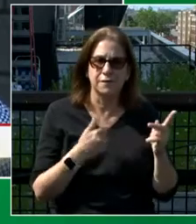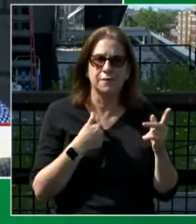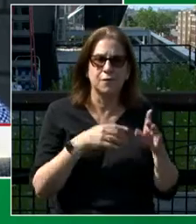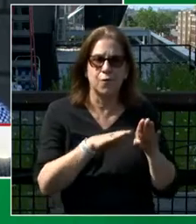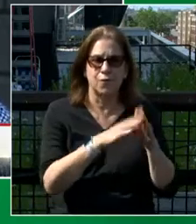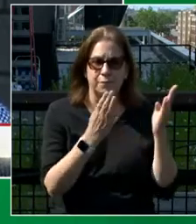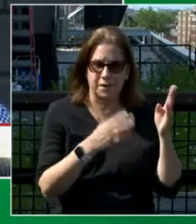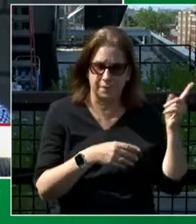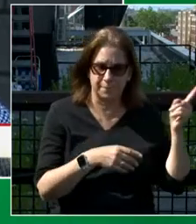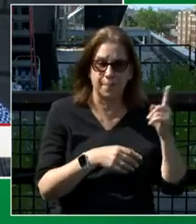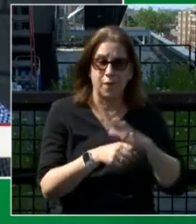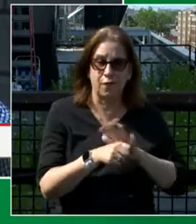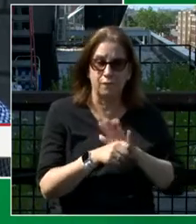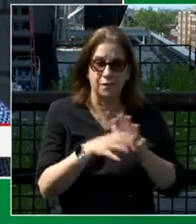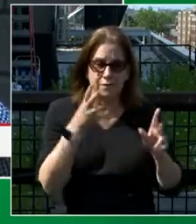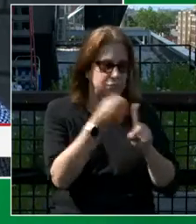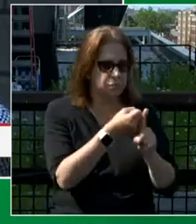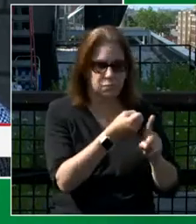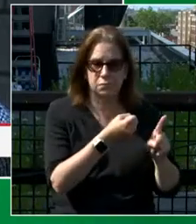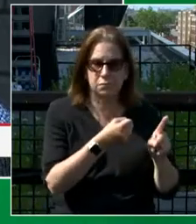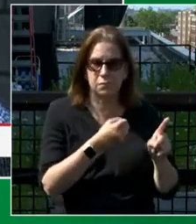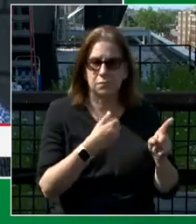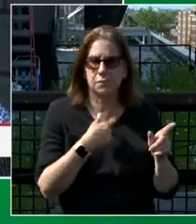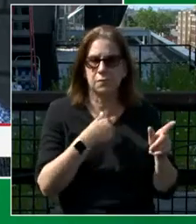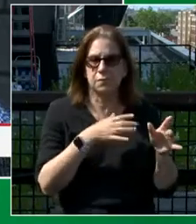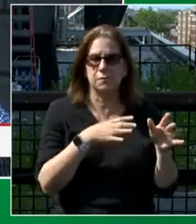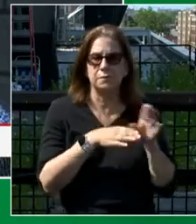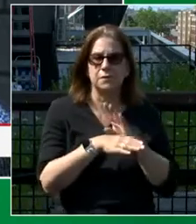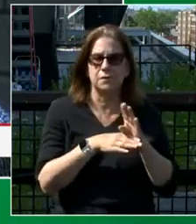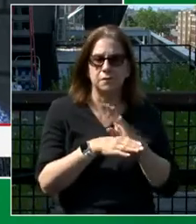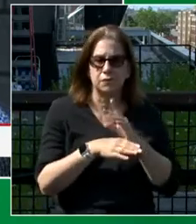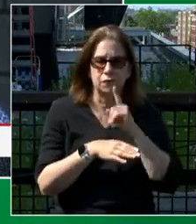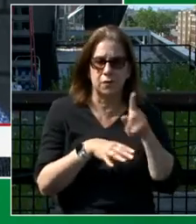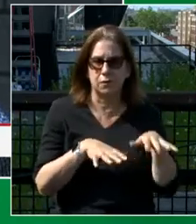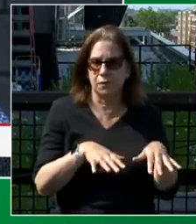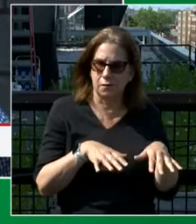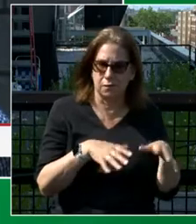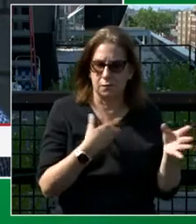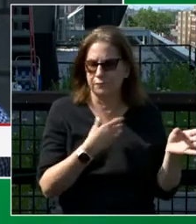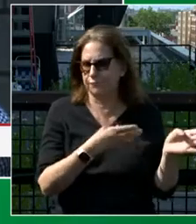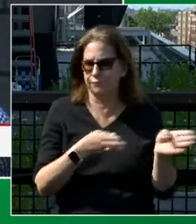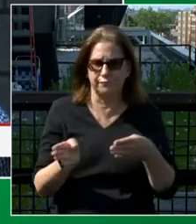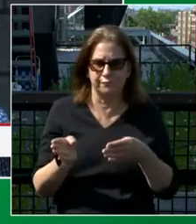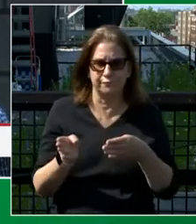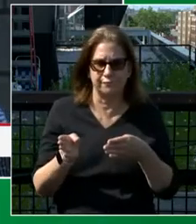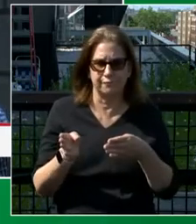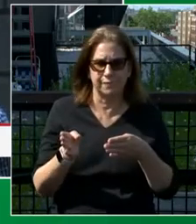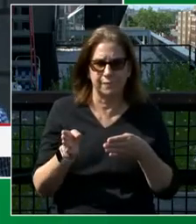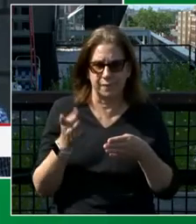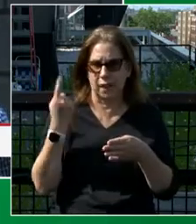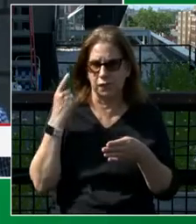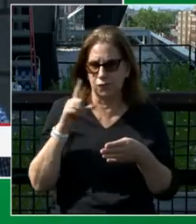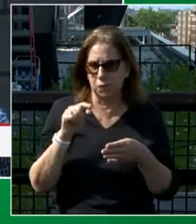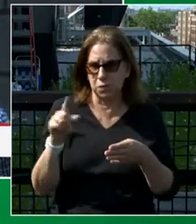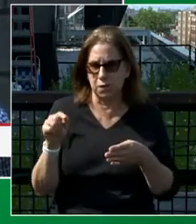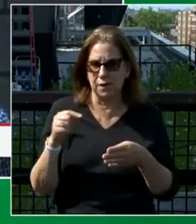them really pivoting the way a lot of business had. It was great to see and be able to support them through our own stores as